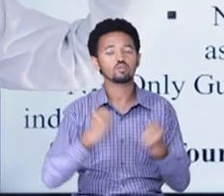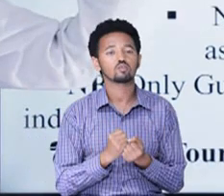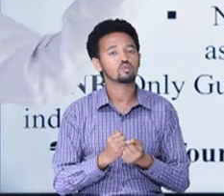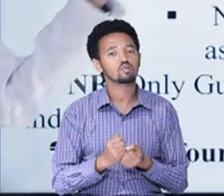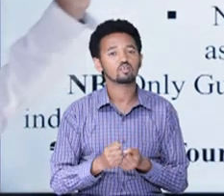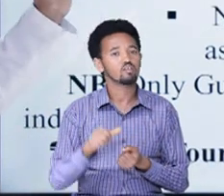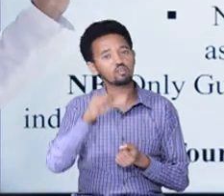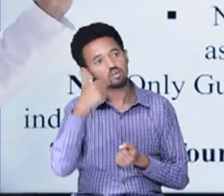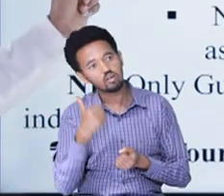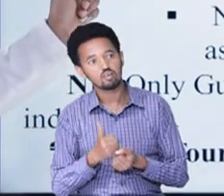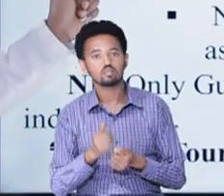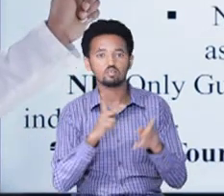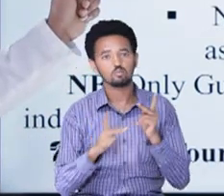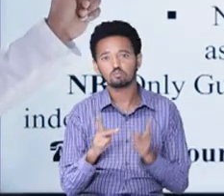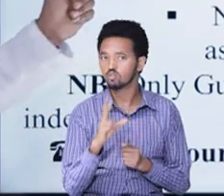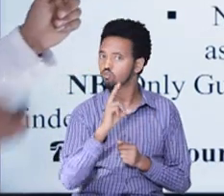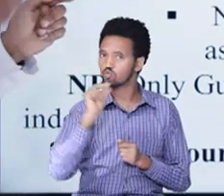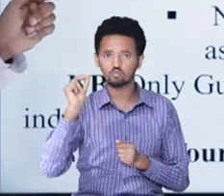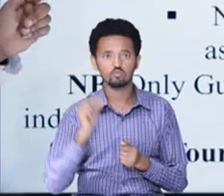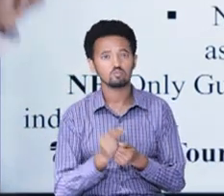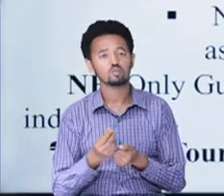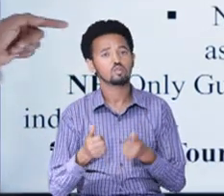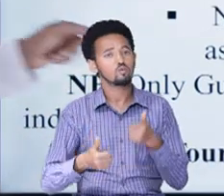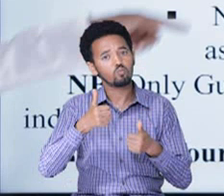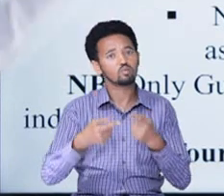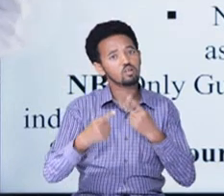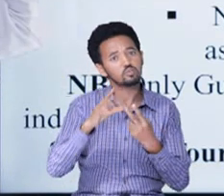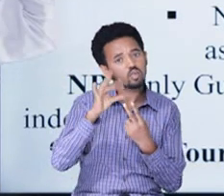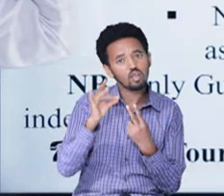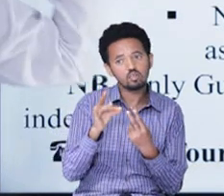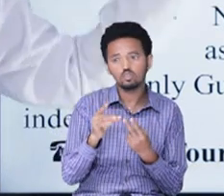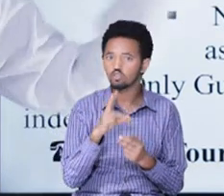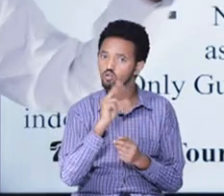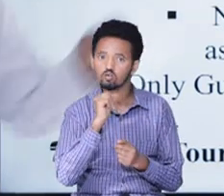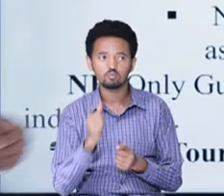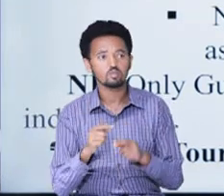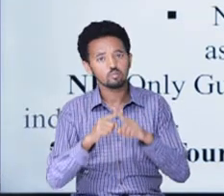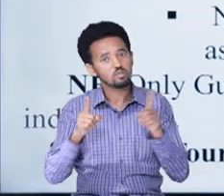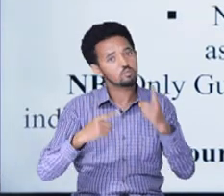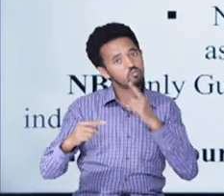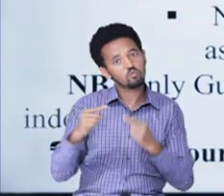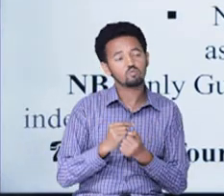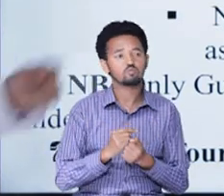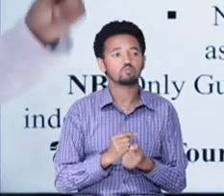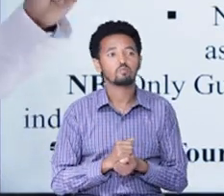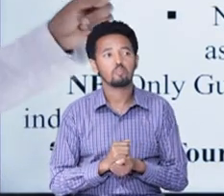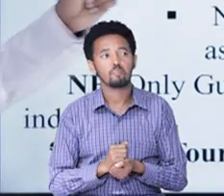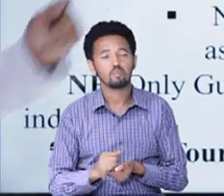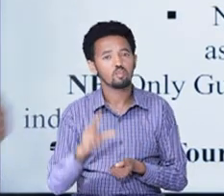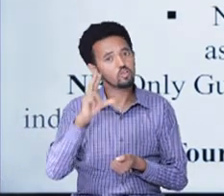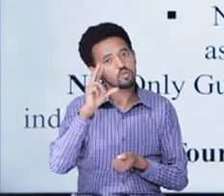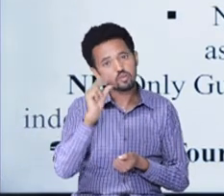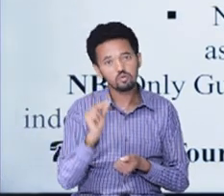republic with French community. When the country select no, becoming immediate independence from it,